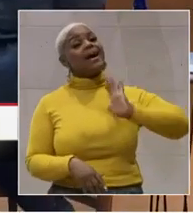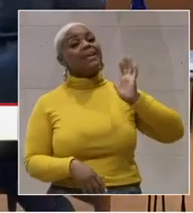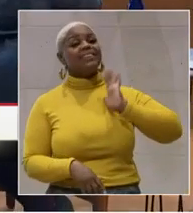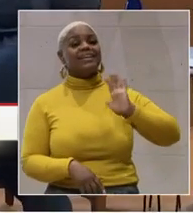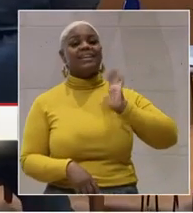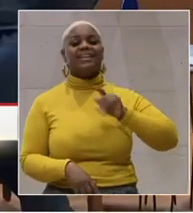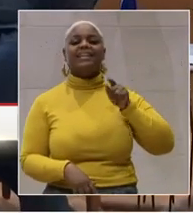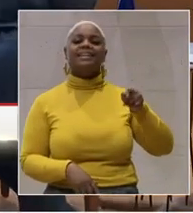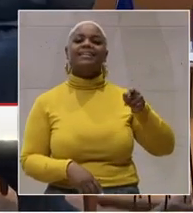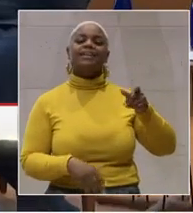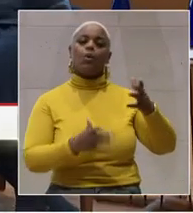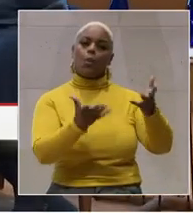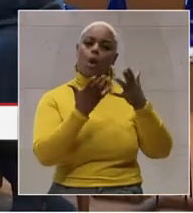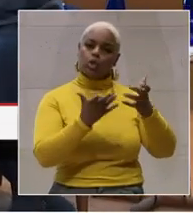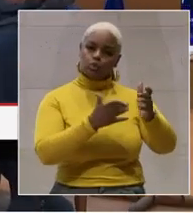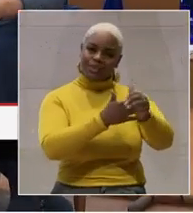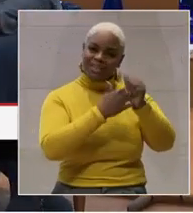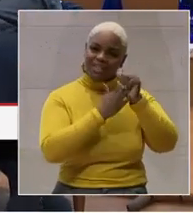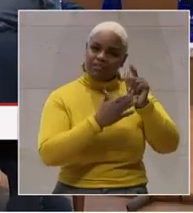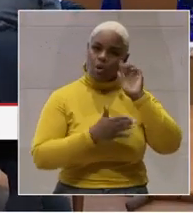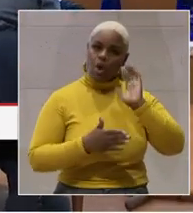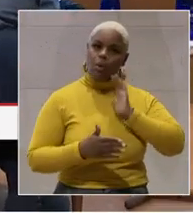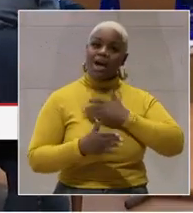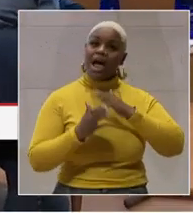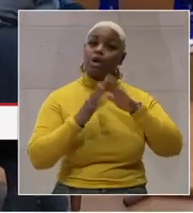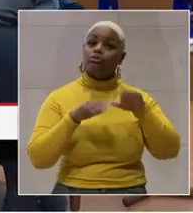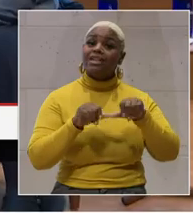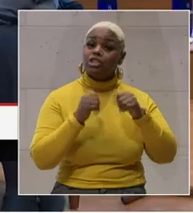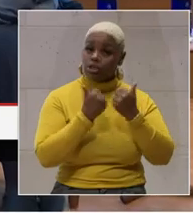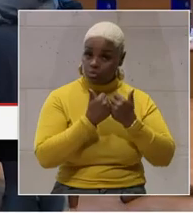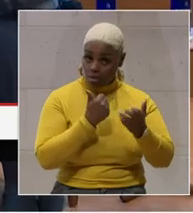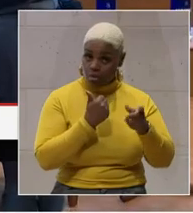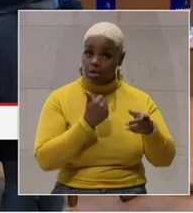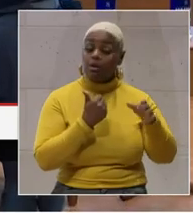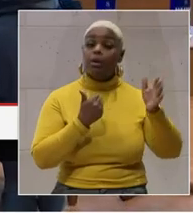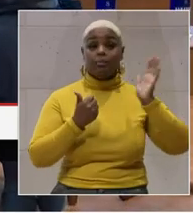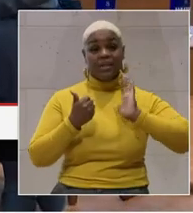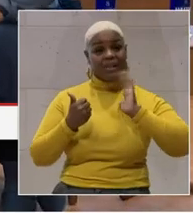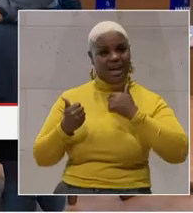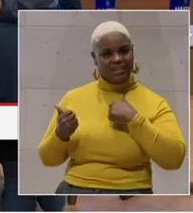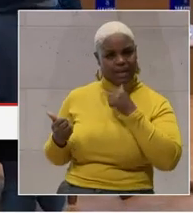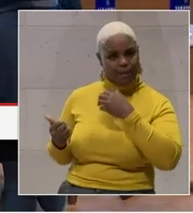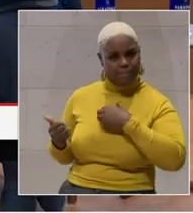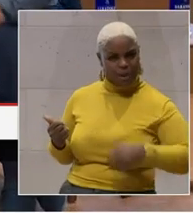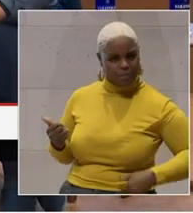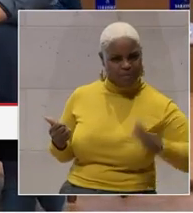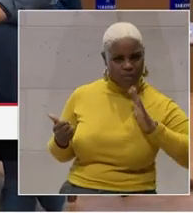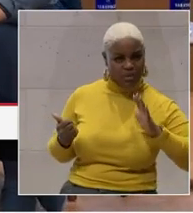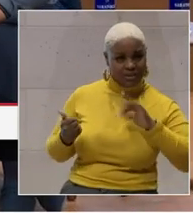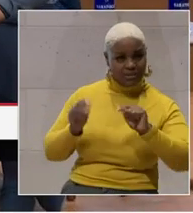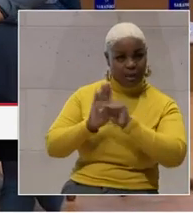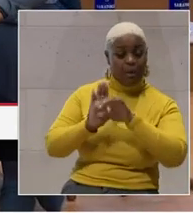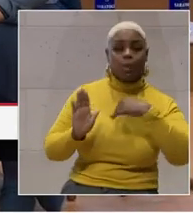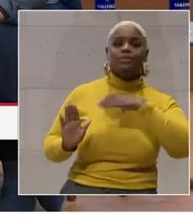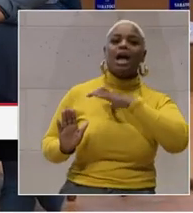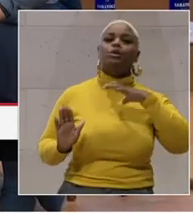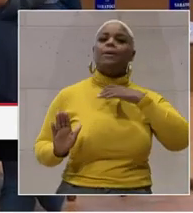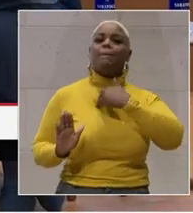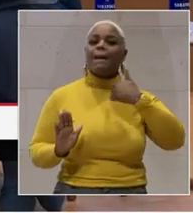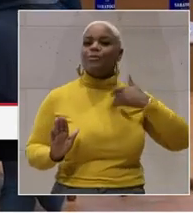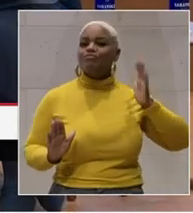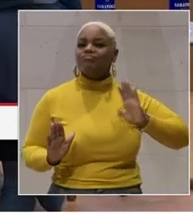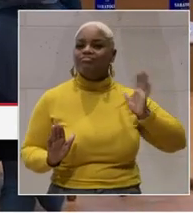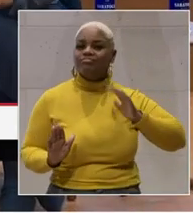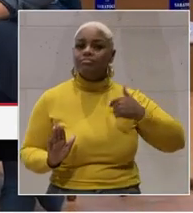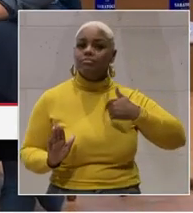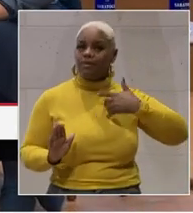I was a new council member and had oversight over her agency. And she shoots straight. She tells it like it is.